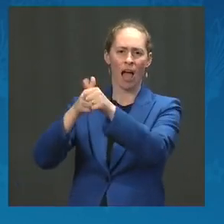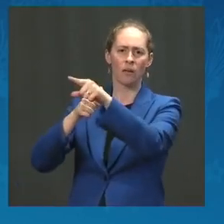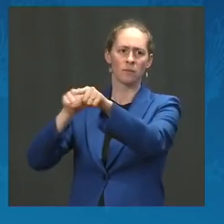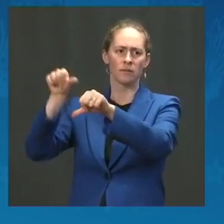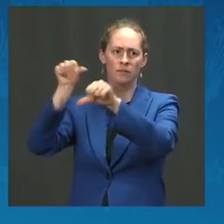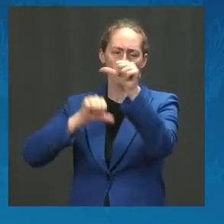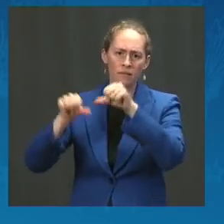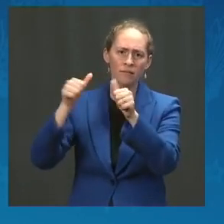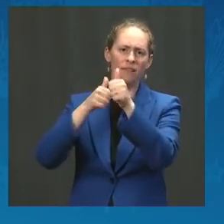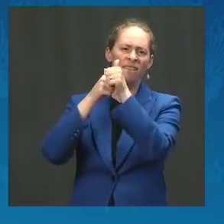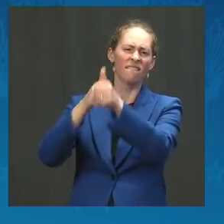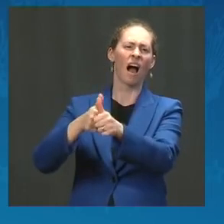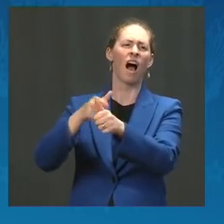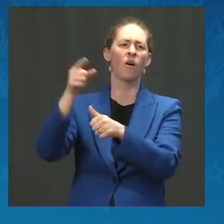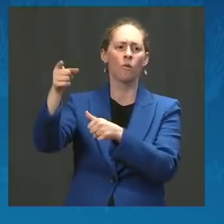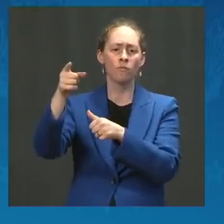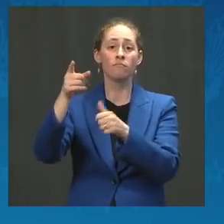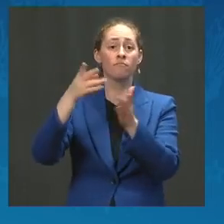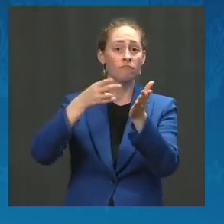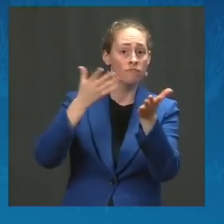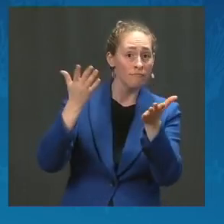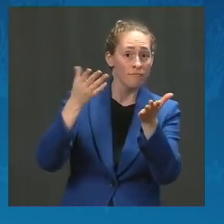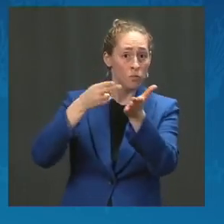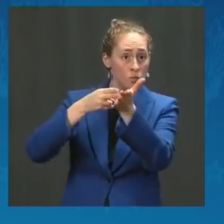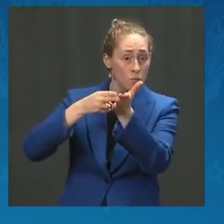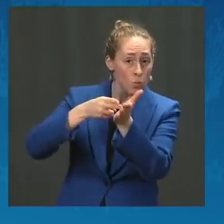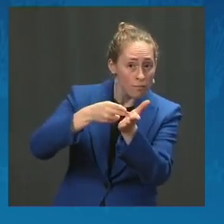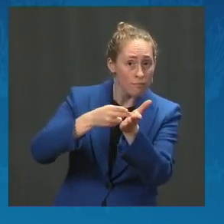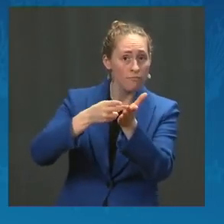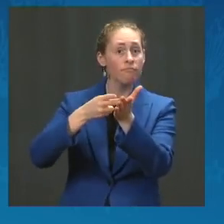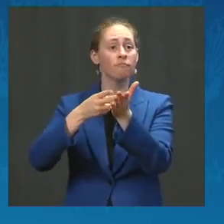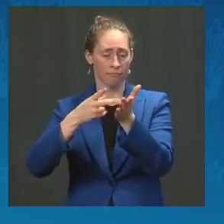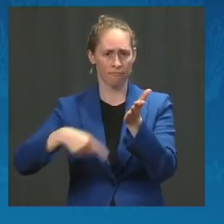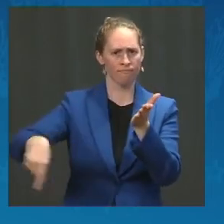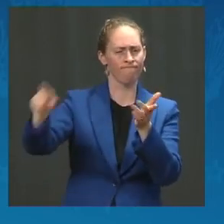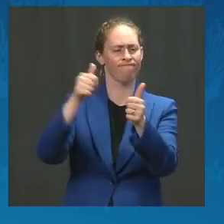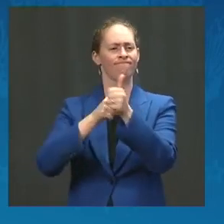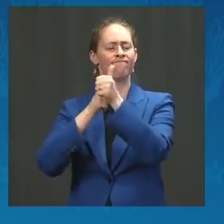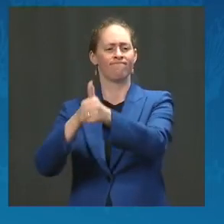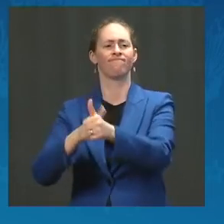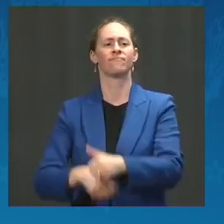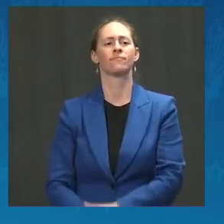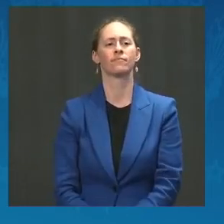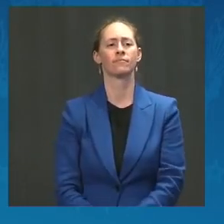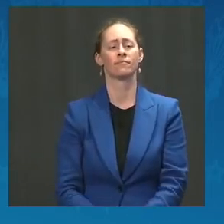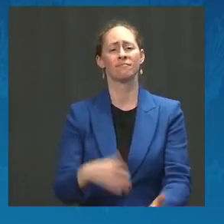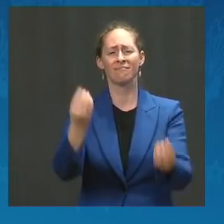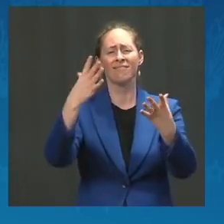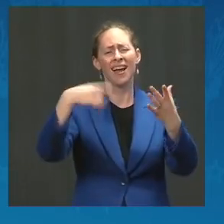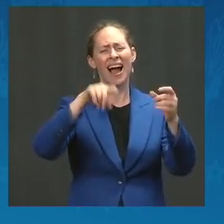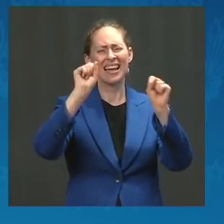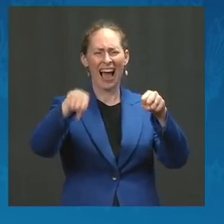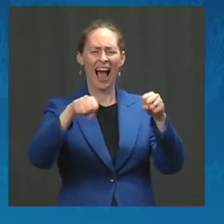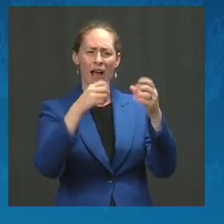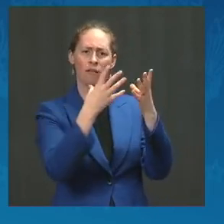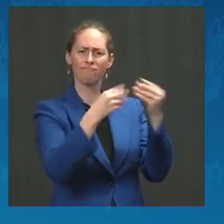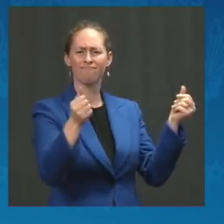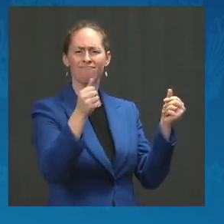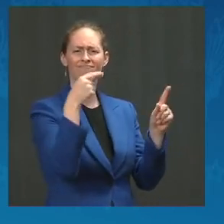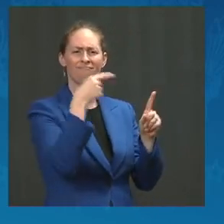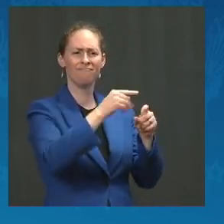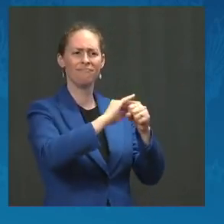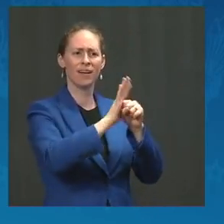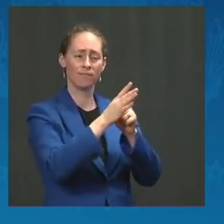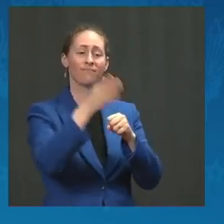truth. And together as Americans, we're going to be able to beat this. May God bless